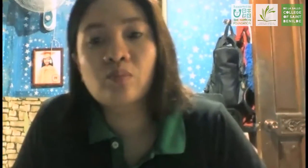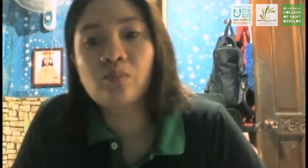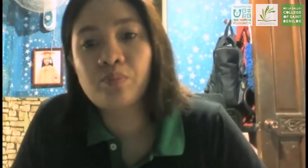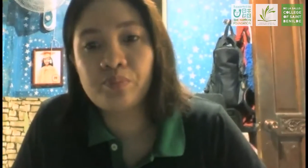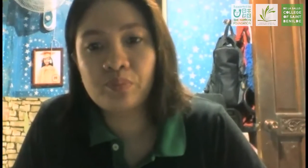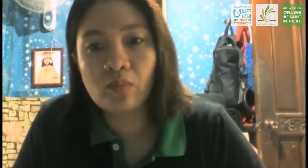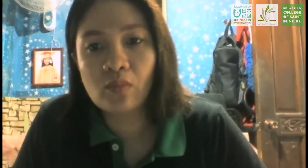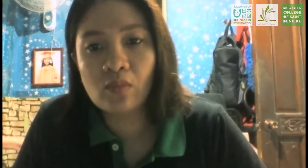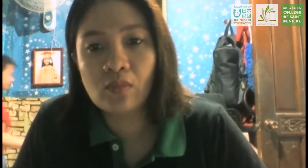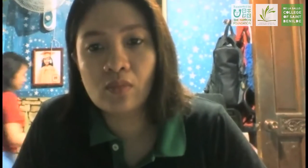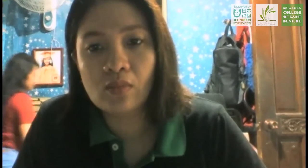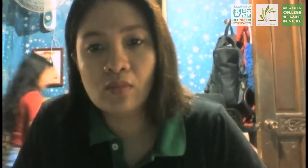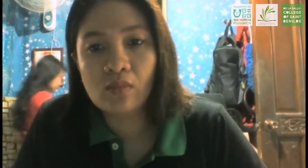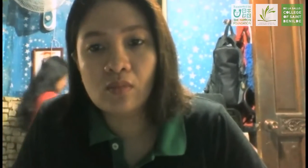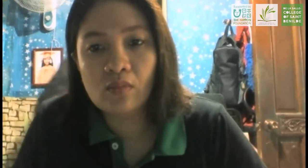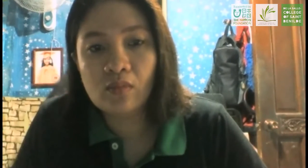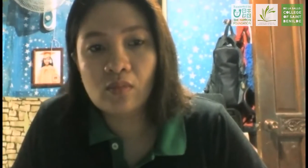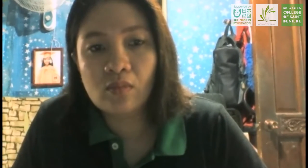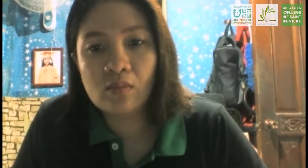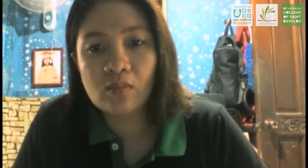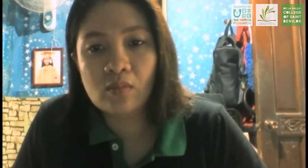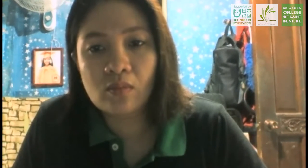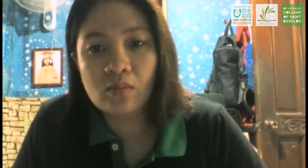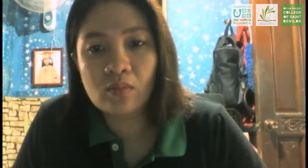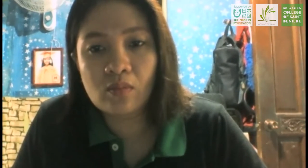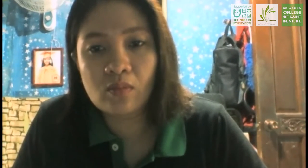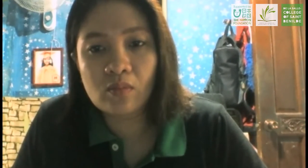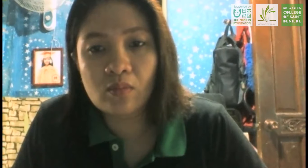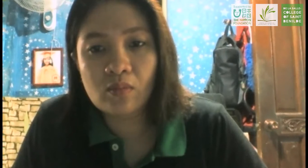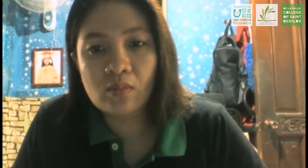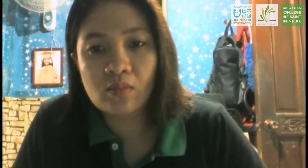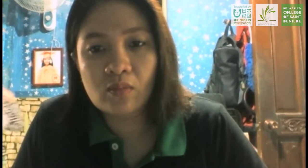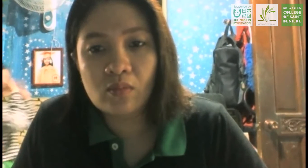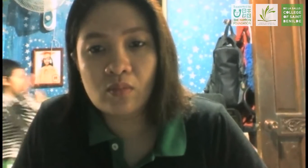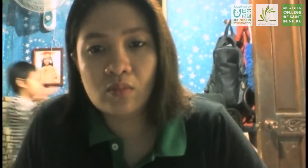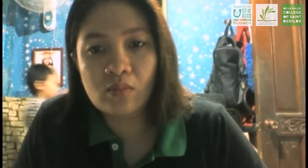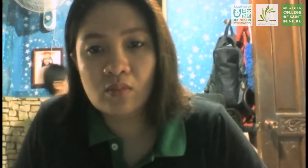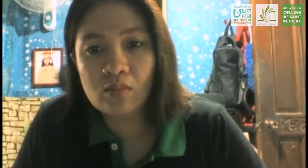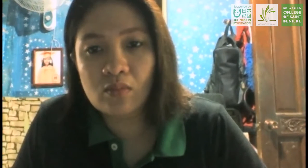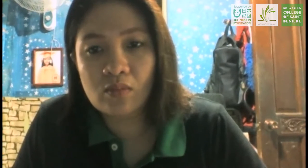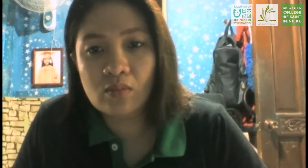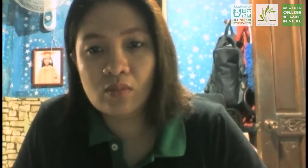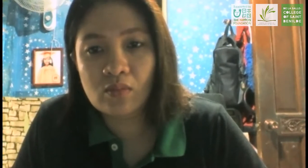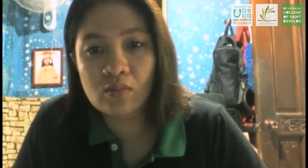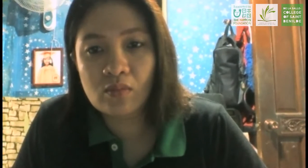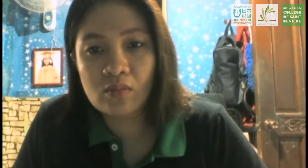I agree. Jasmine's saying, yeah, Yami is saying, right, you have to